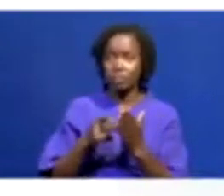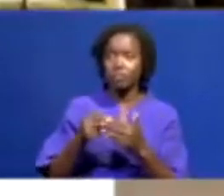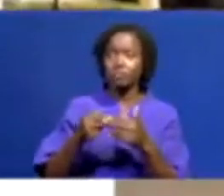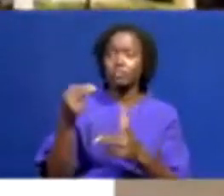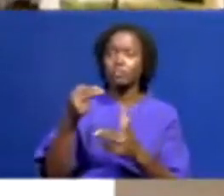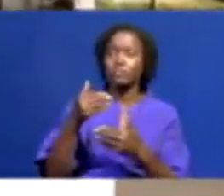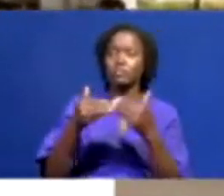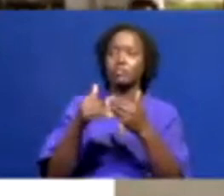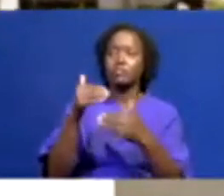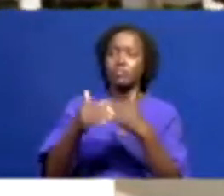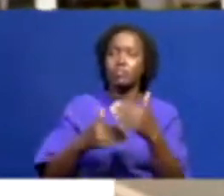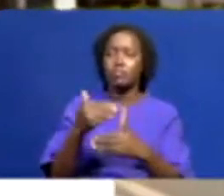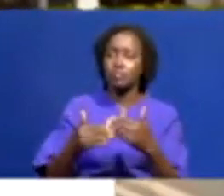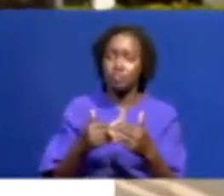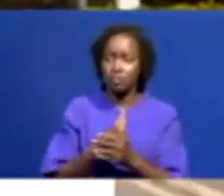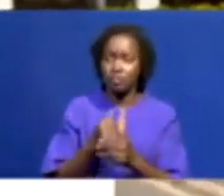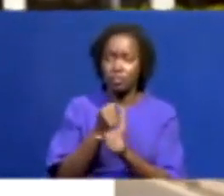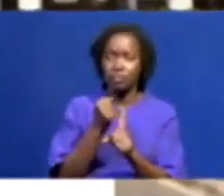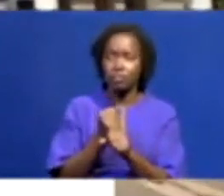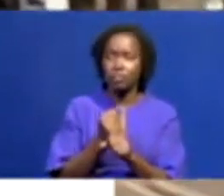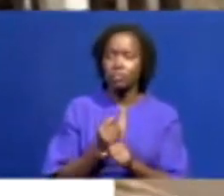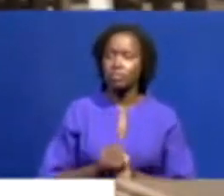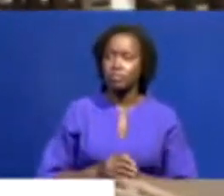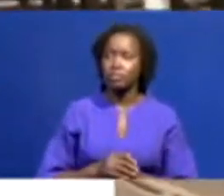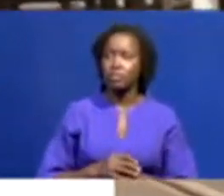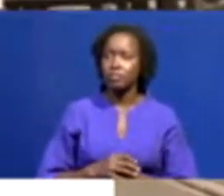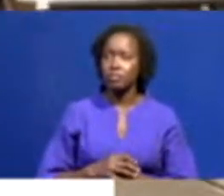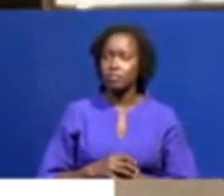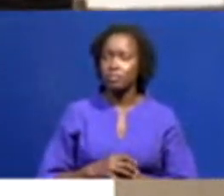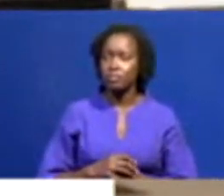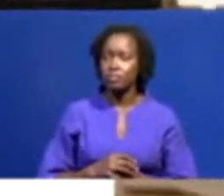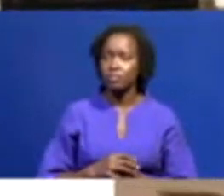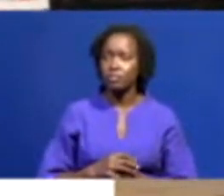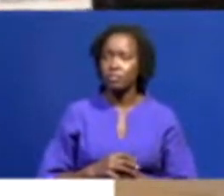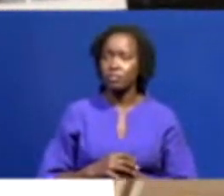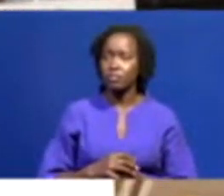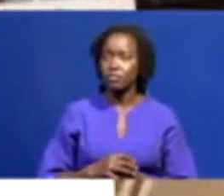building materials and labor. Irene Mchuma Odim, The Lunchtime News.